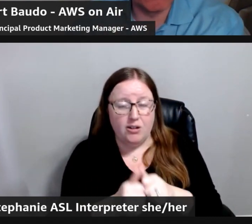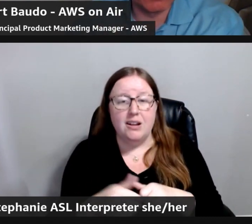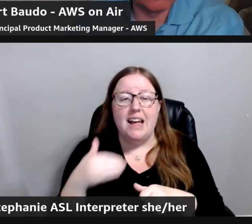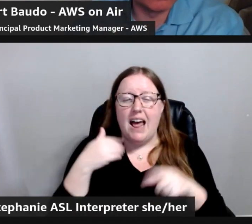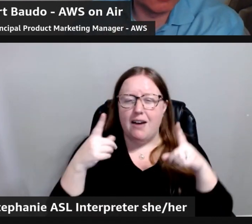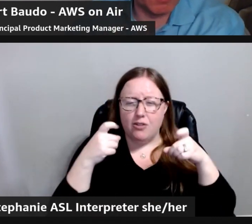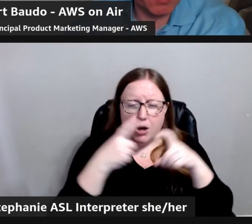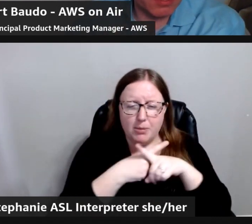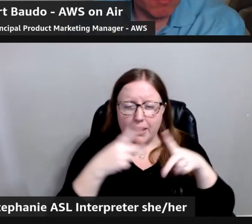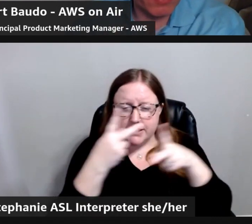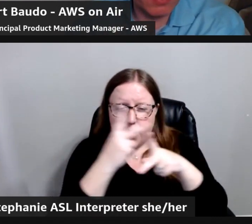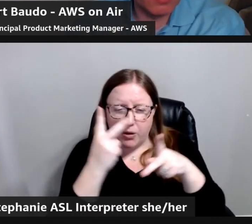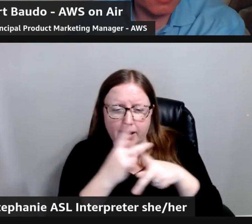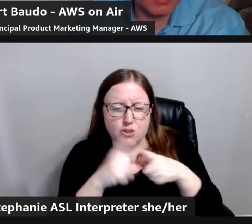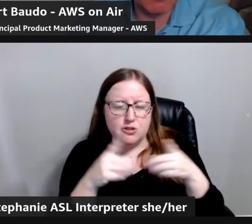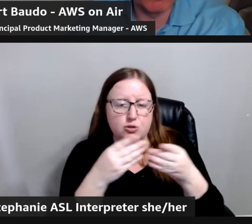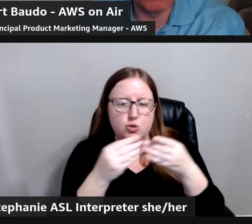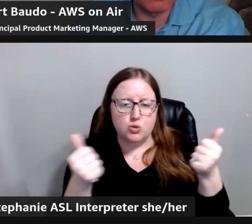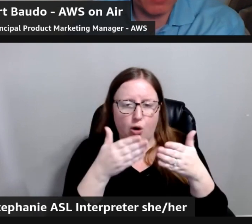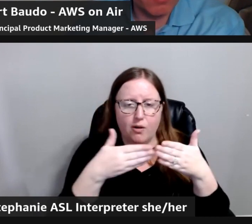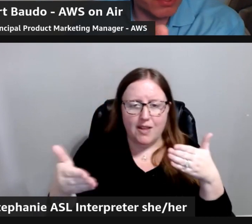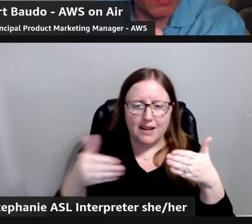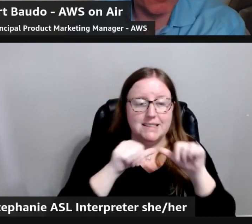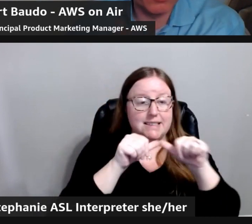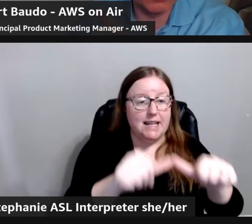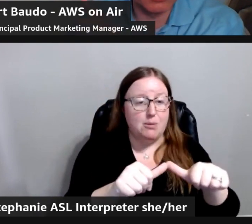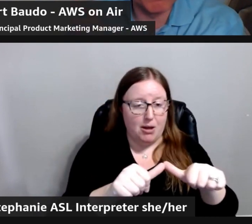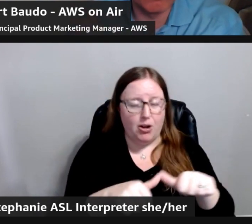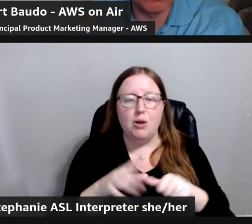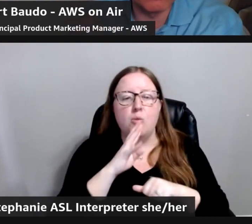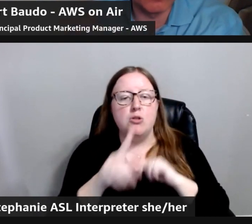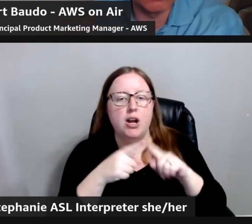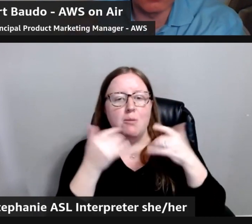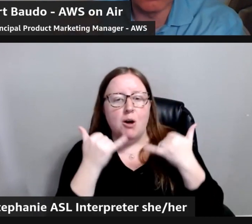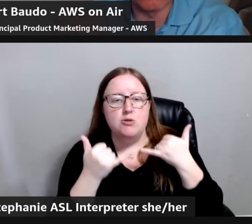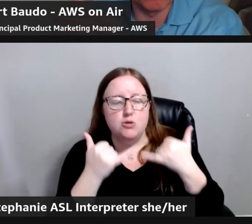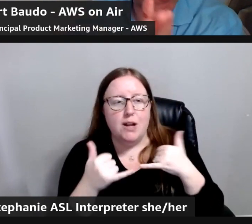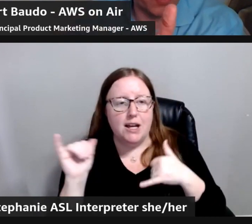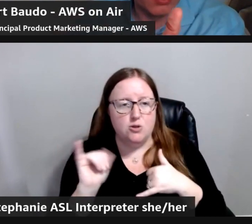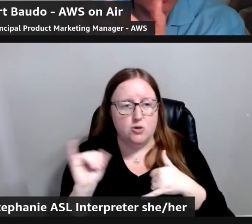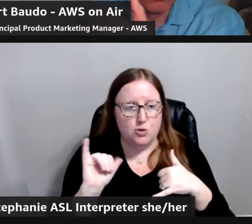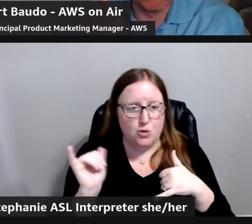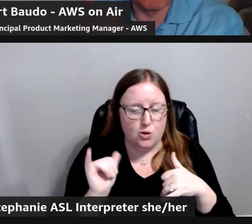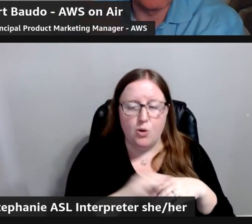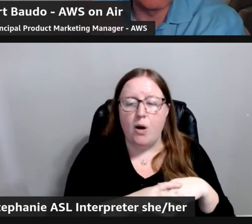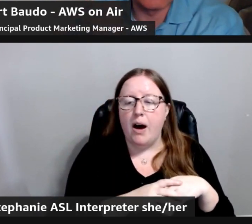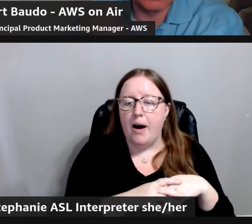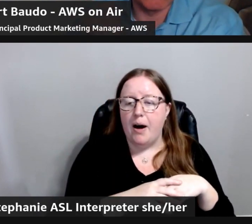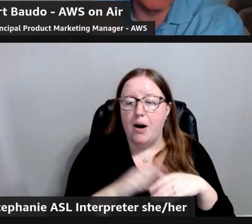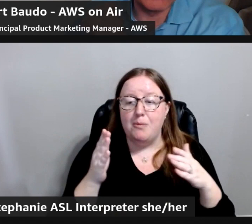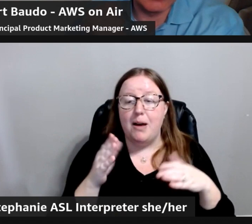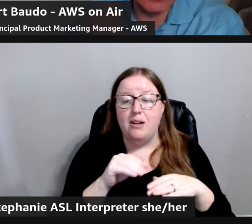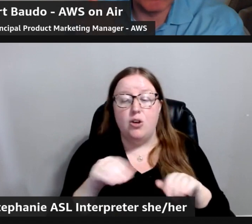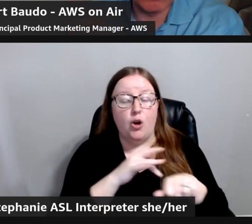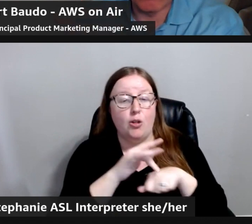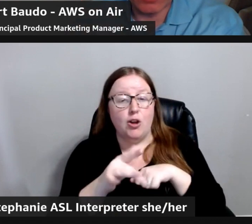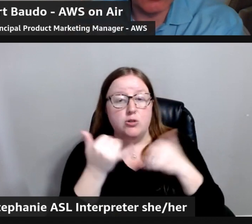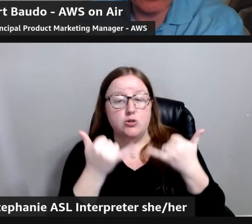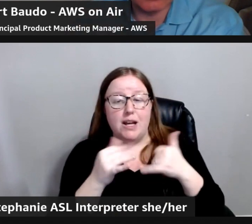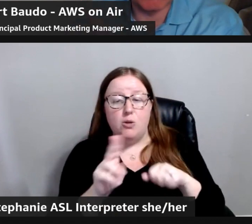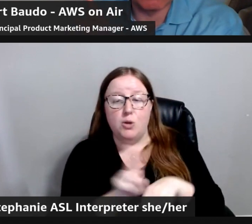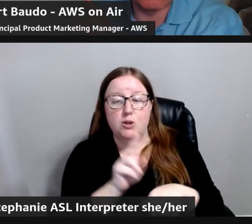complex calculations to be able to solve things in the sustainability space, which is what we're talking about as well here. I mean, earlier today, we used the example